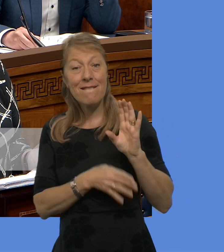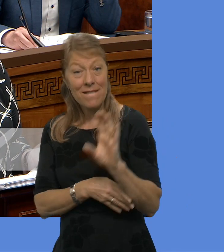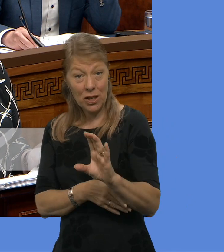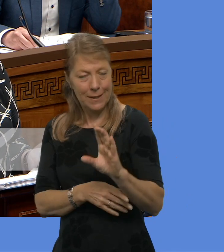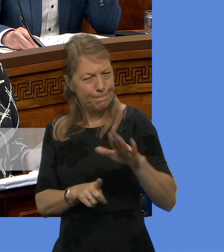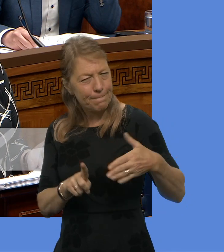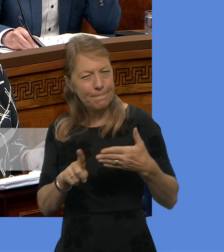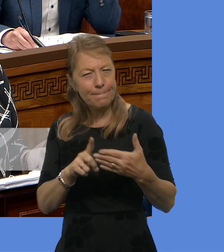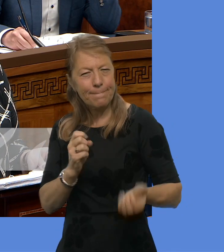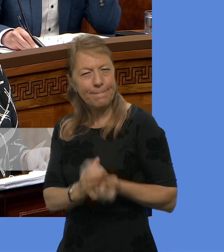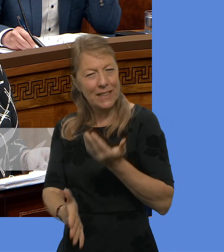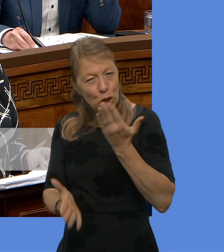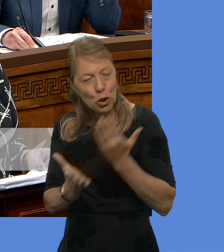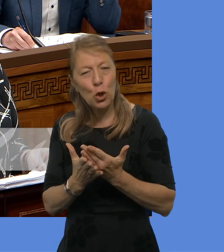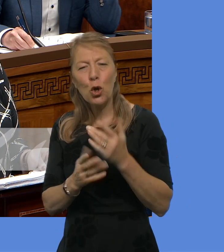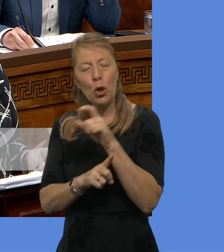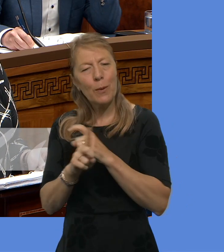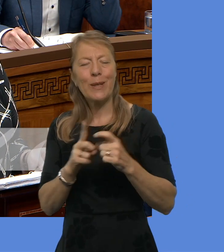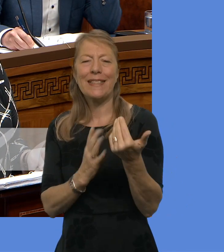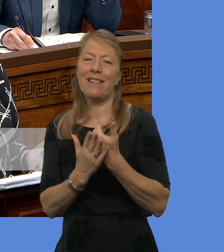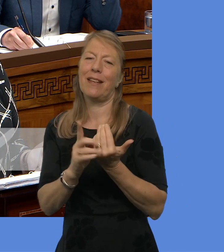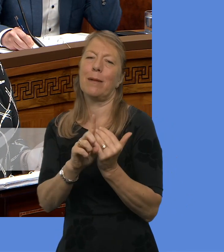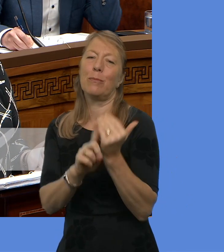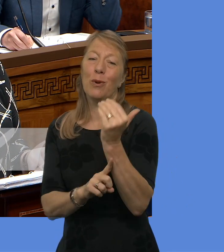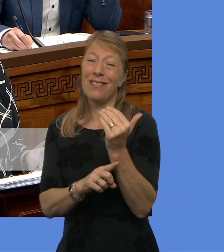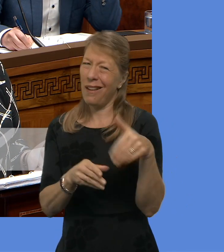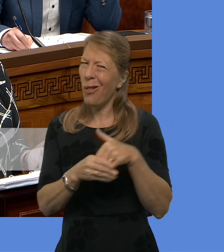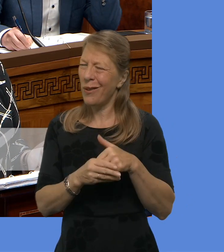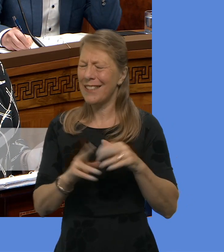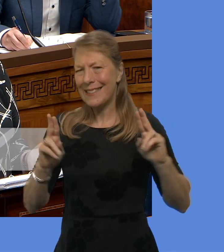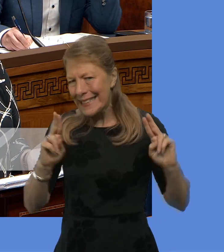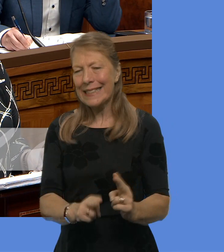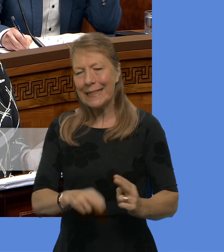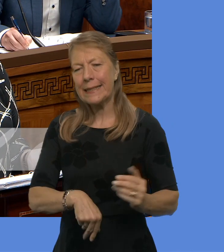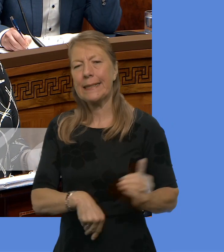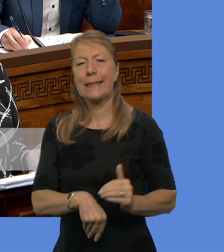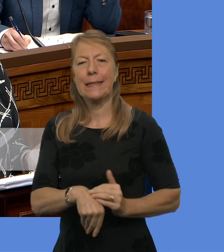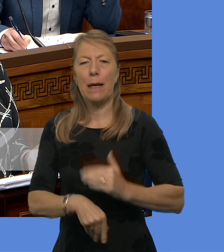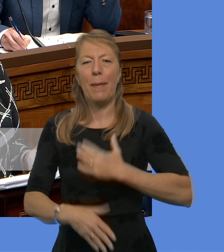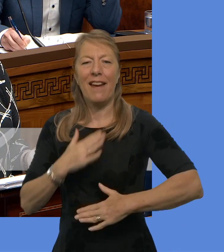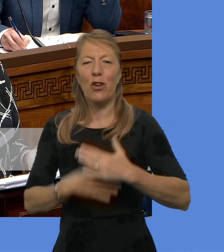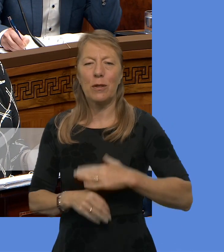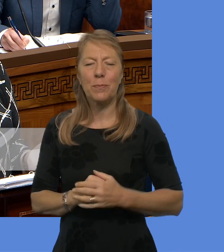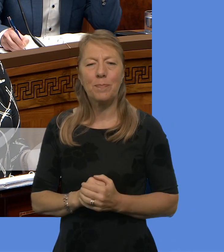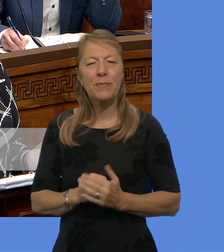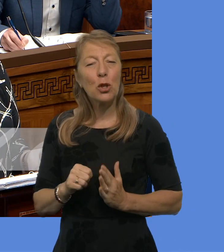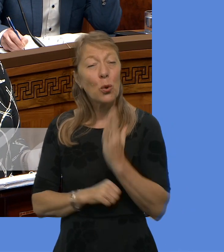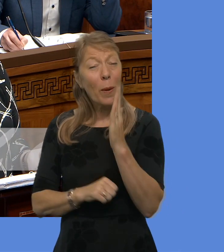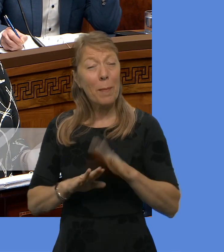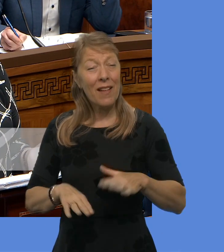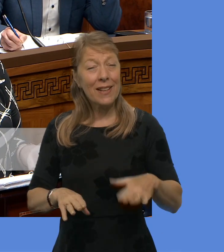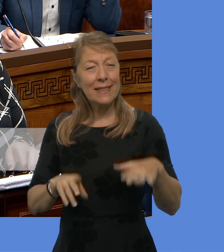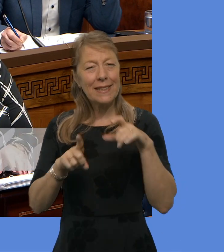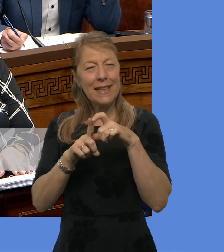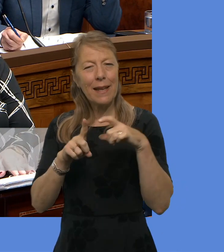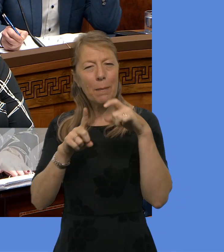response to community safety issues, including that of ASB, across all communities. North Belfast DPCSP has funded a number